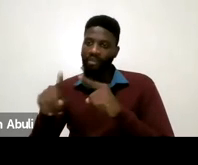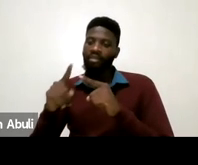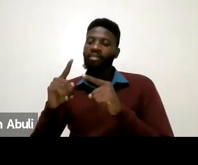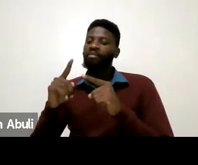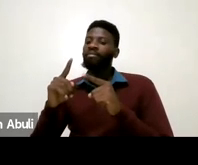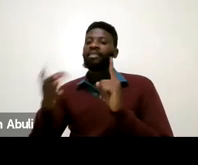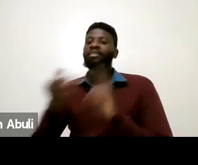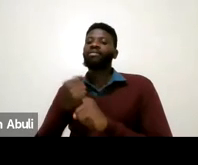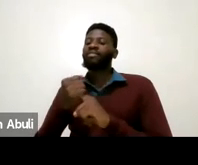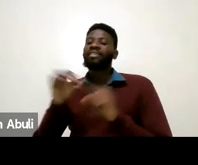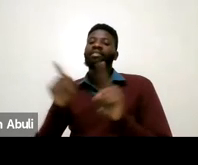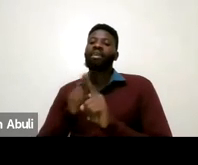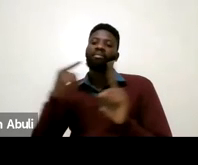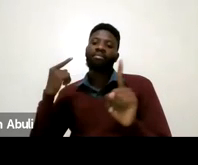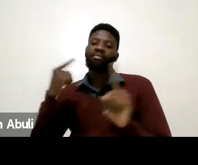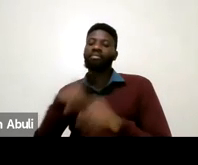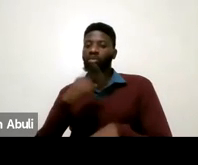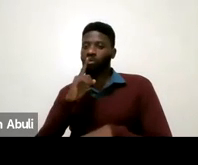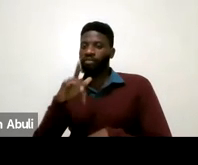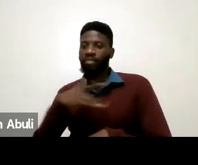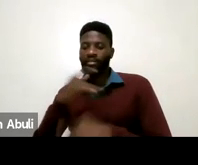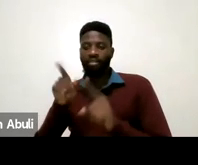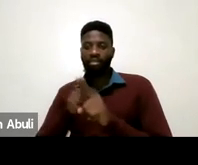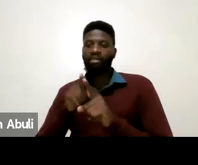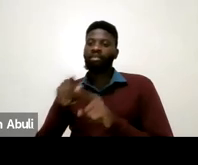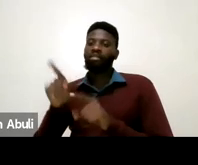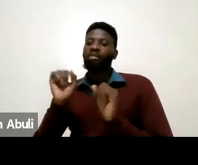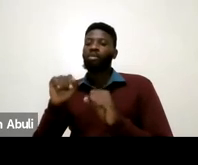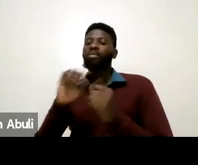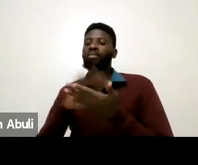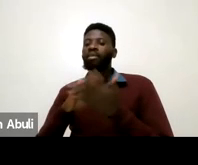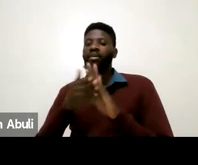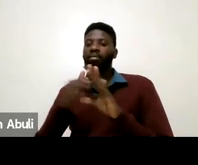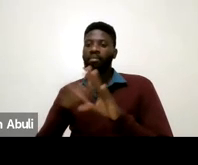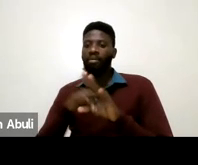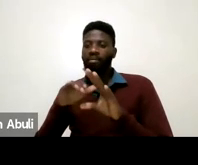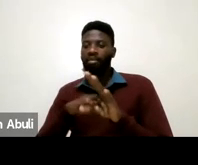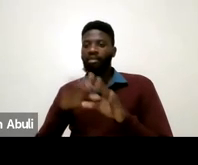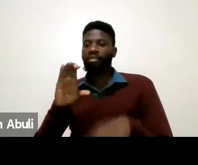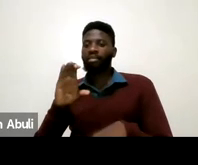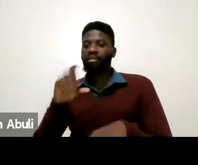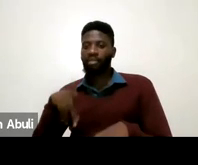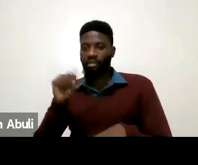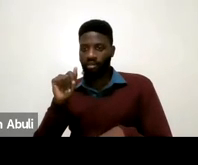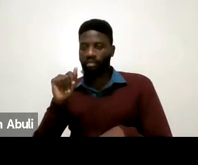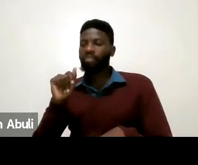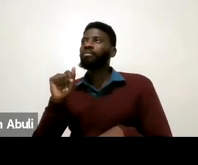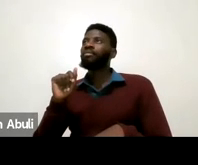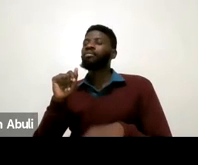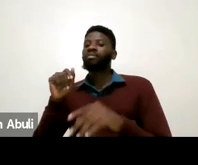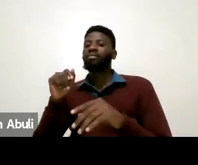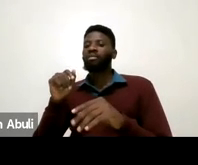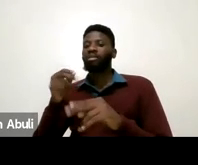am sure, and with that kind of spirit, you are likely to be one of the members of Institute of Certified Public Accountants, not very long from